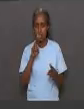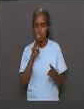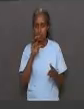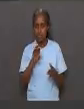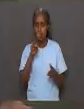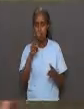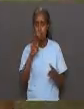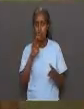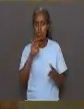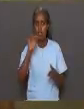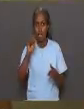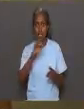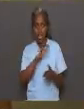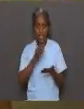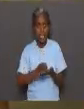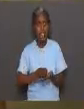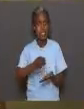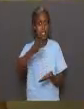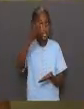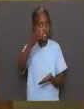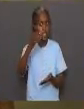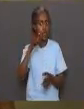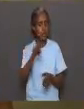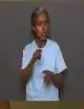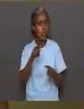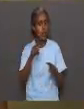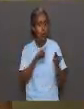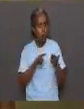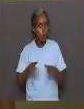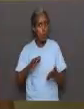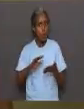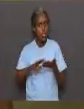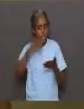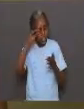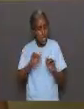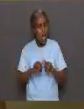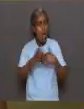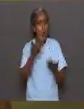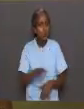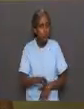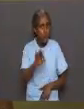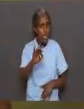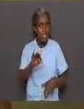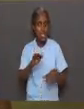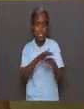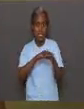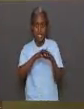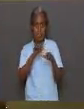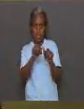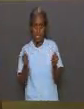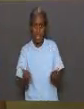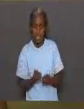cylinders. You will also study how to find the surface